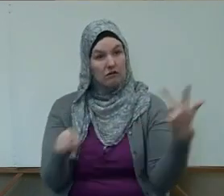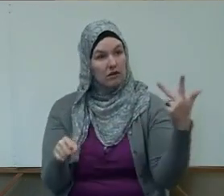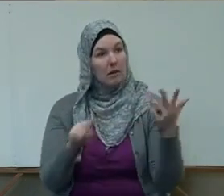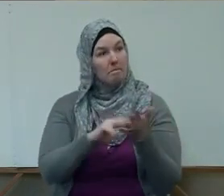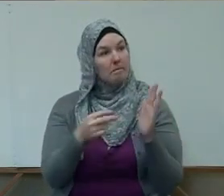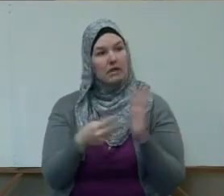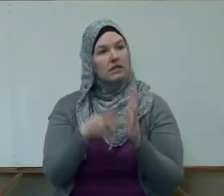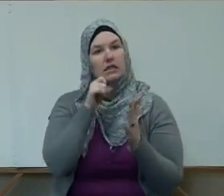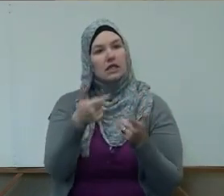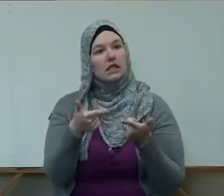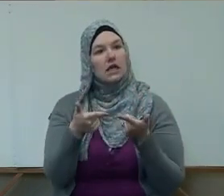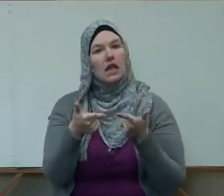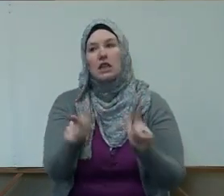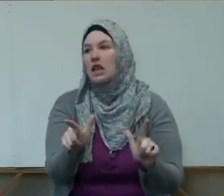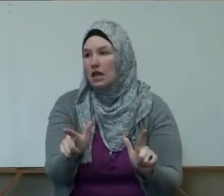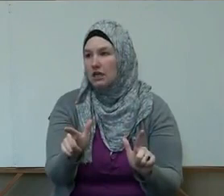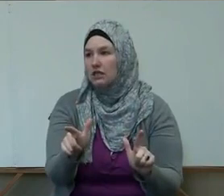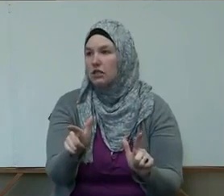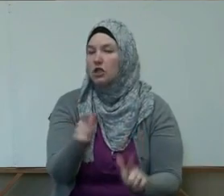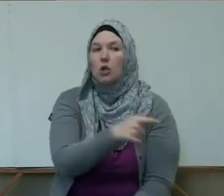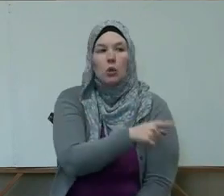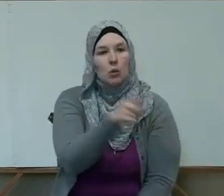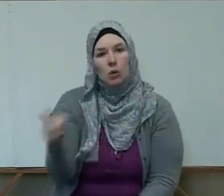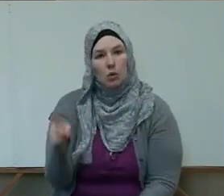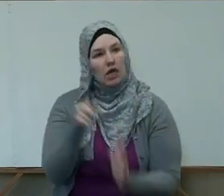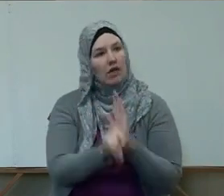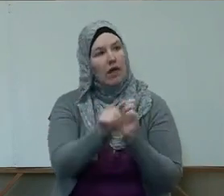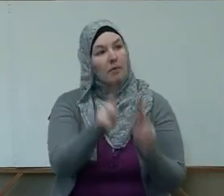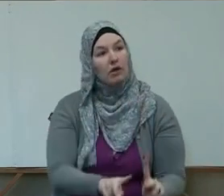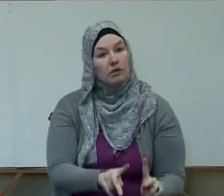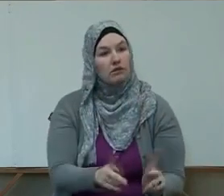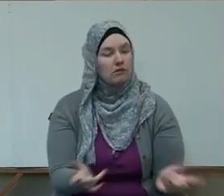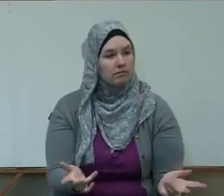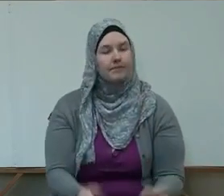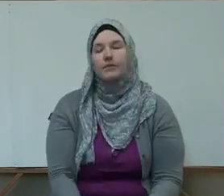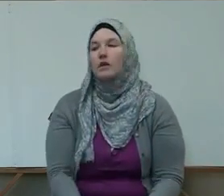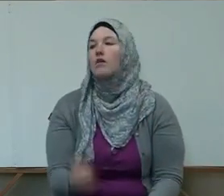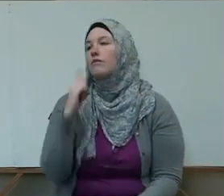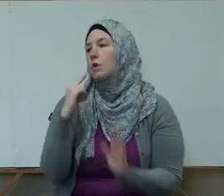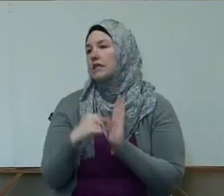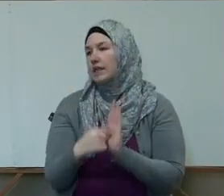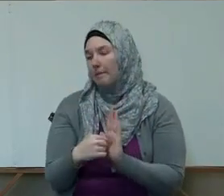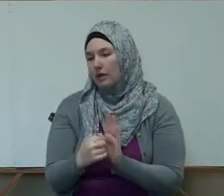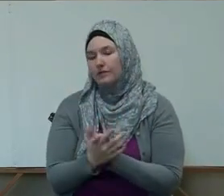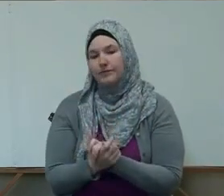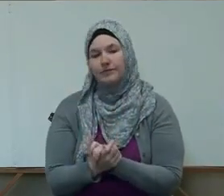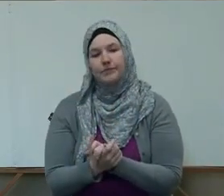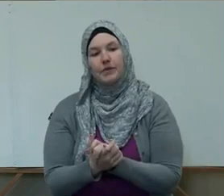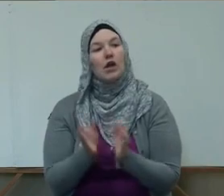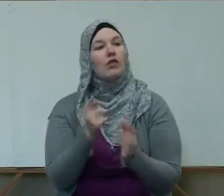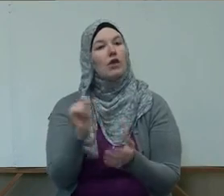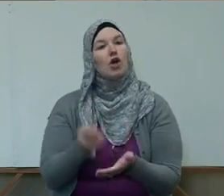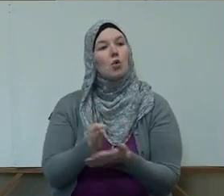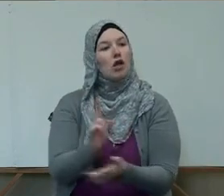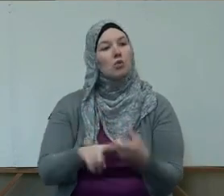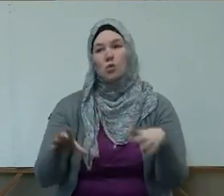transgress on the rights of others in the society. Let's take, for example, the right